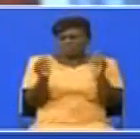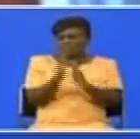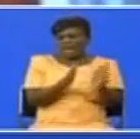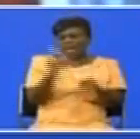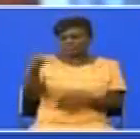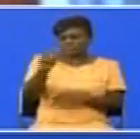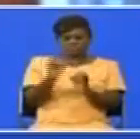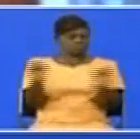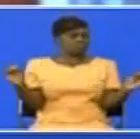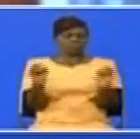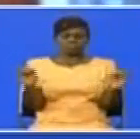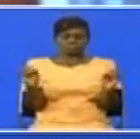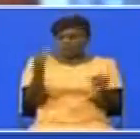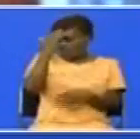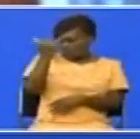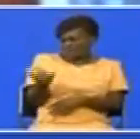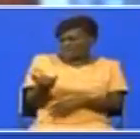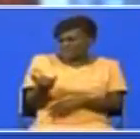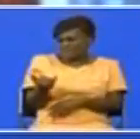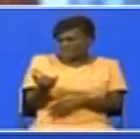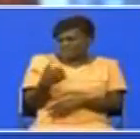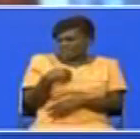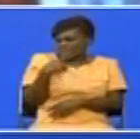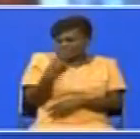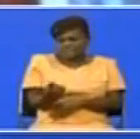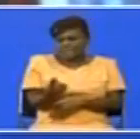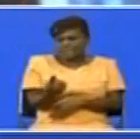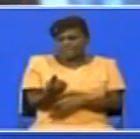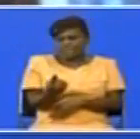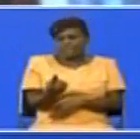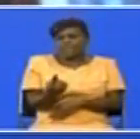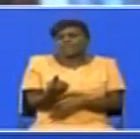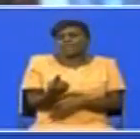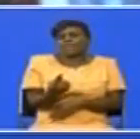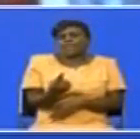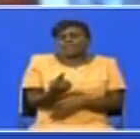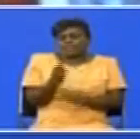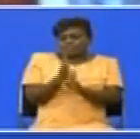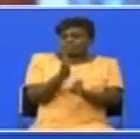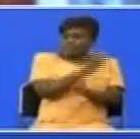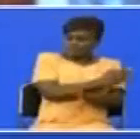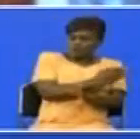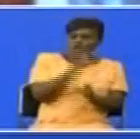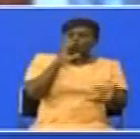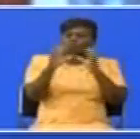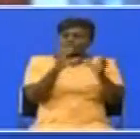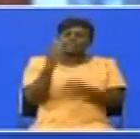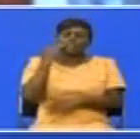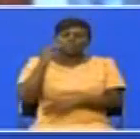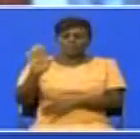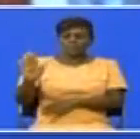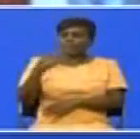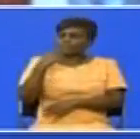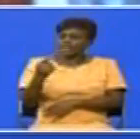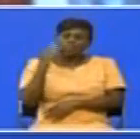plan of not coming, because why had you to tell? And this, prior to this, she had communicated with the mother and told